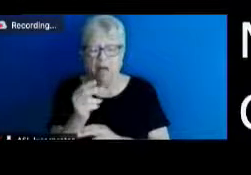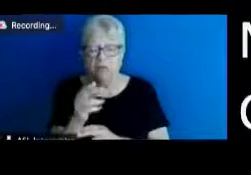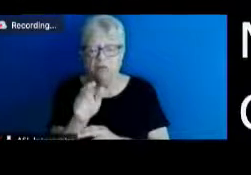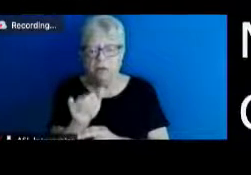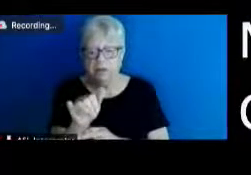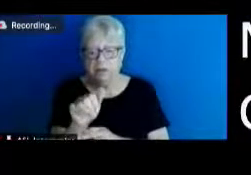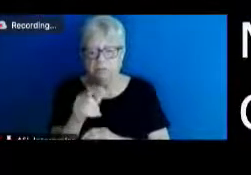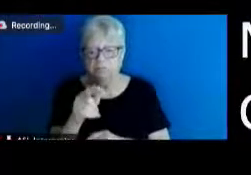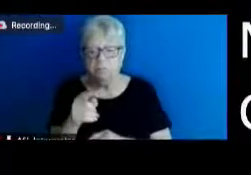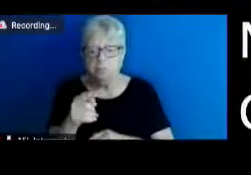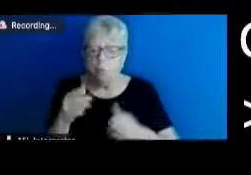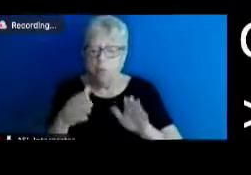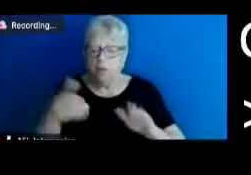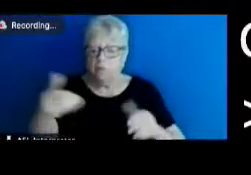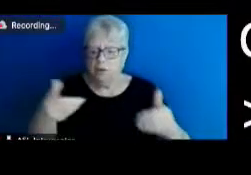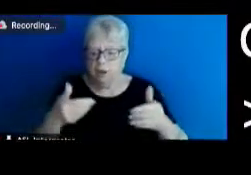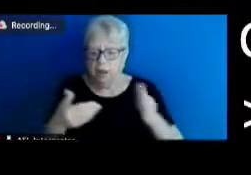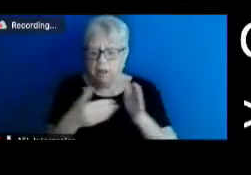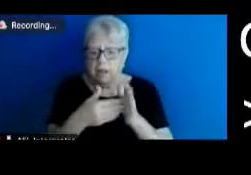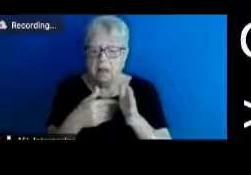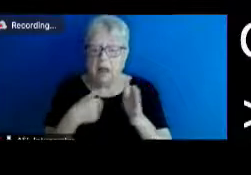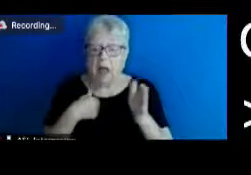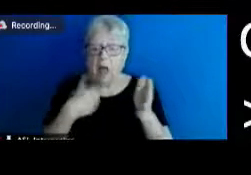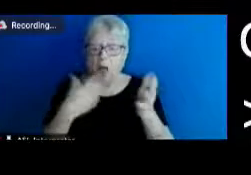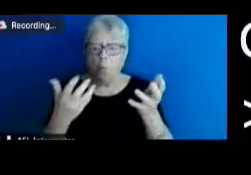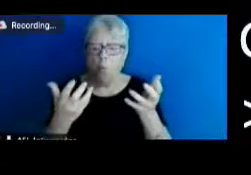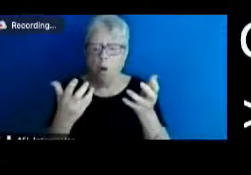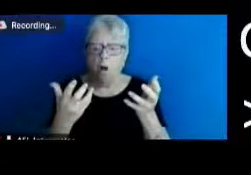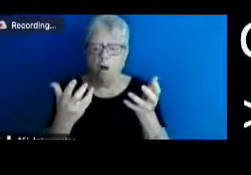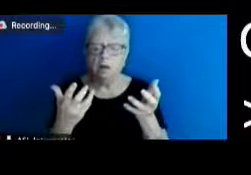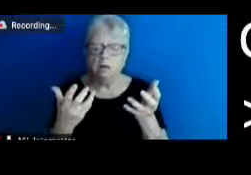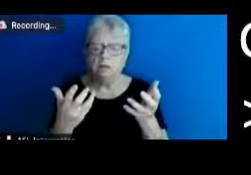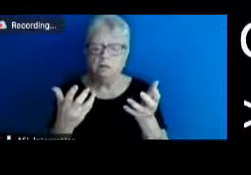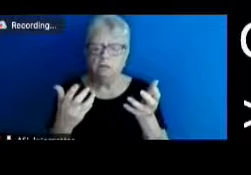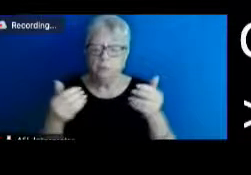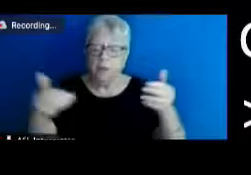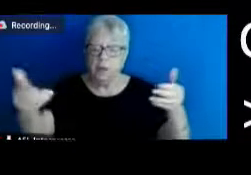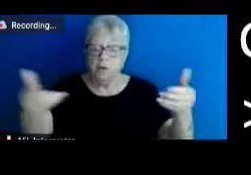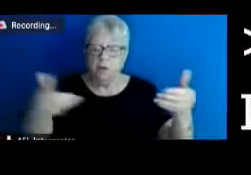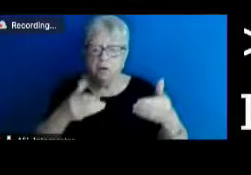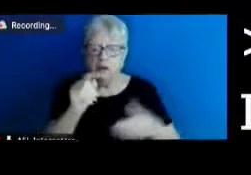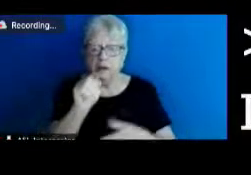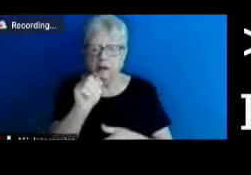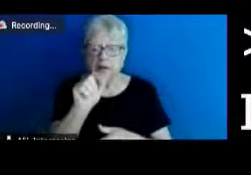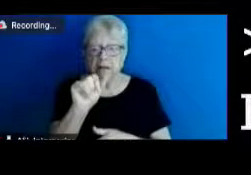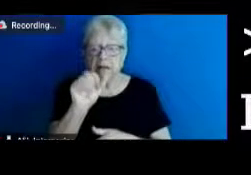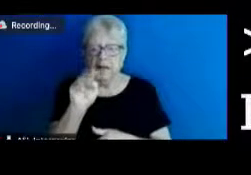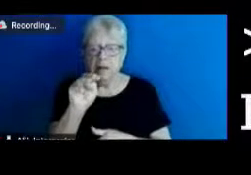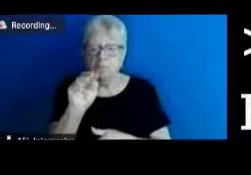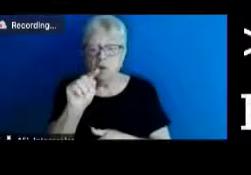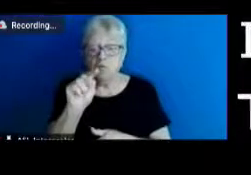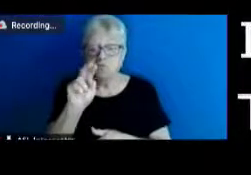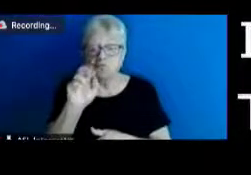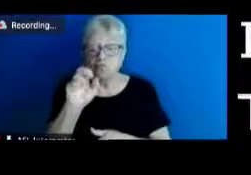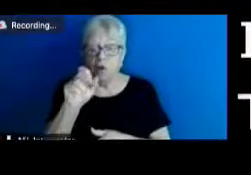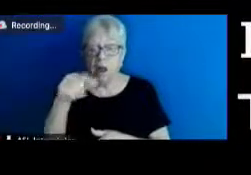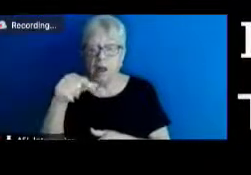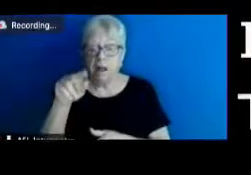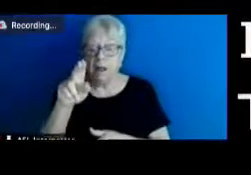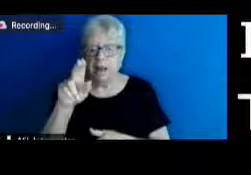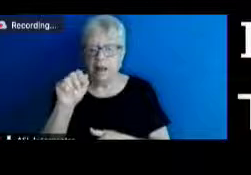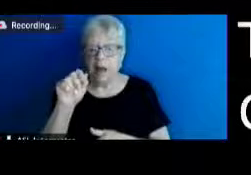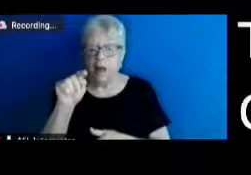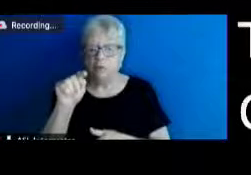By way of introduction, again, I want to introduce Tim Trikelt, who's also our contracts attorney. He's been